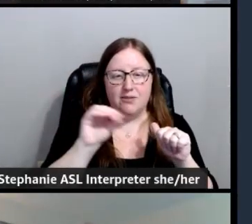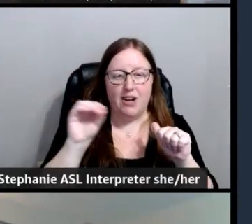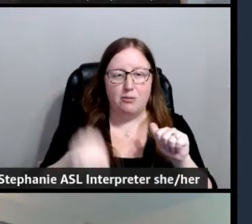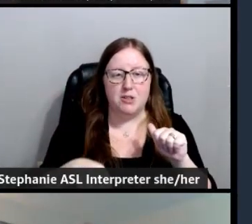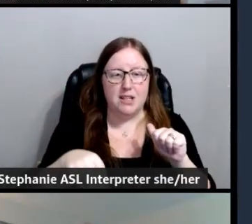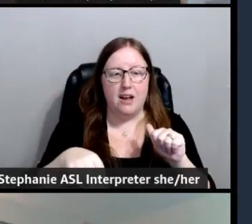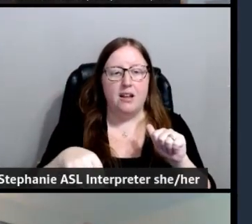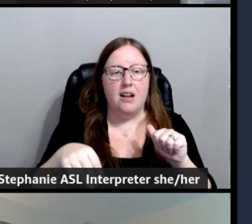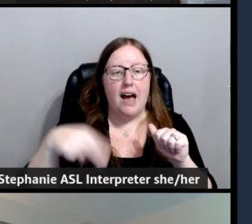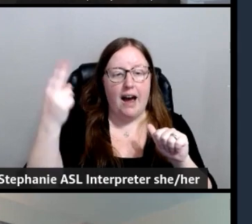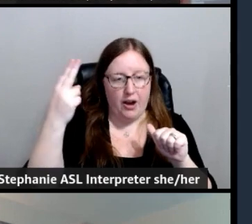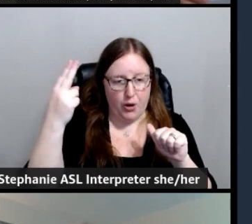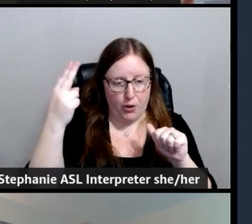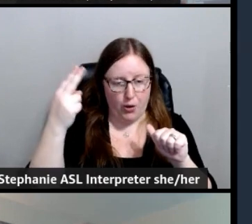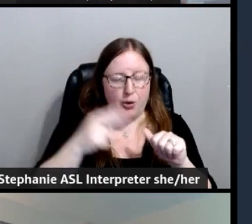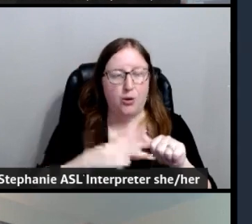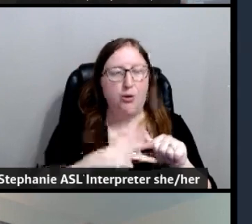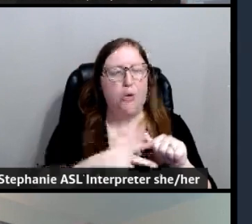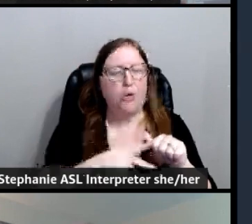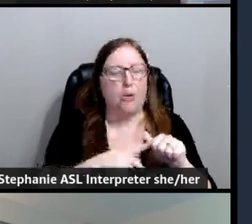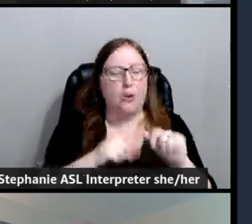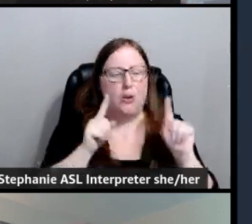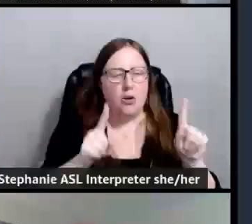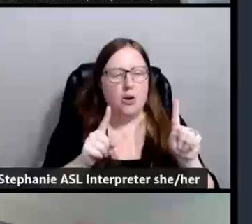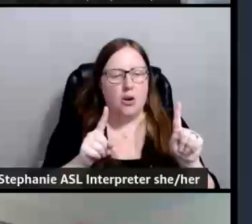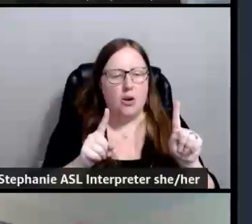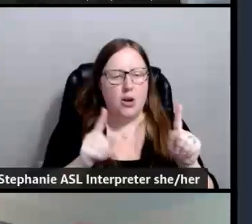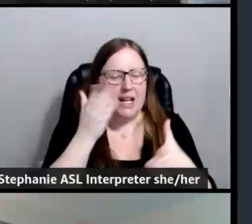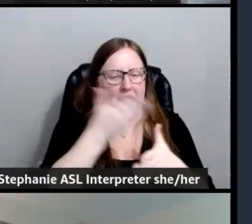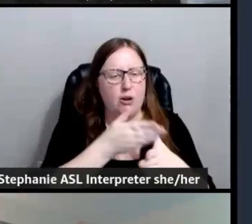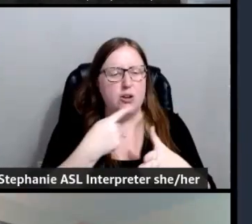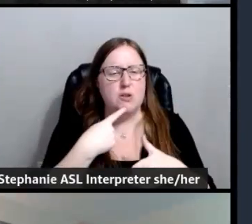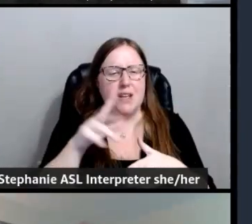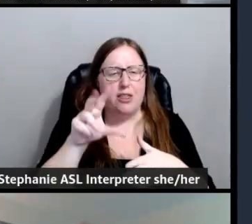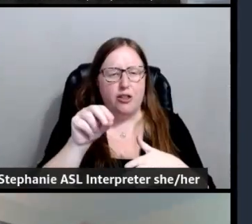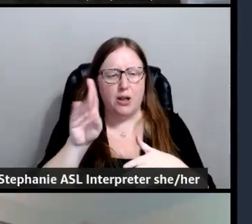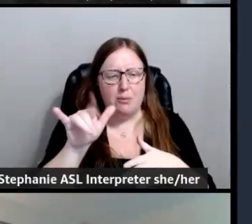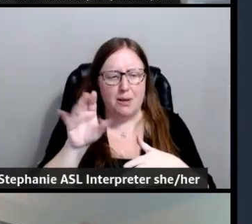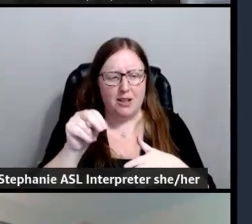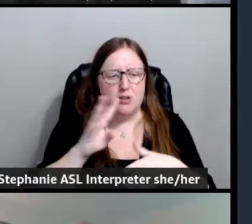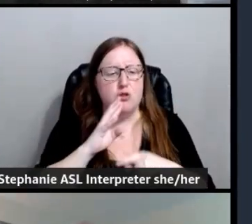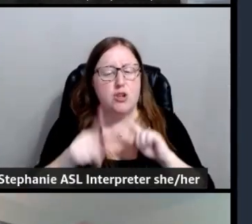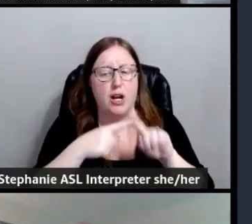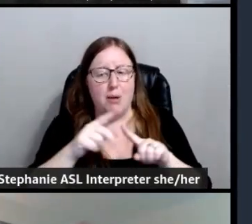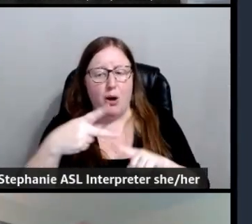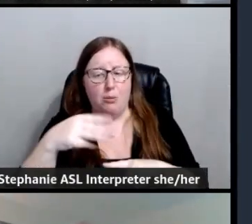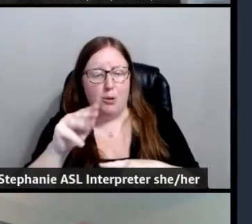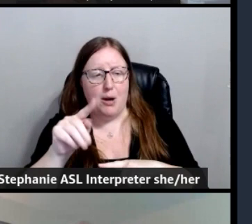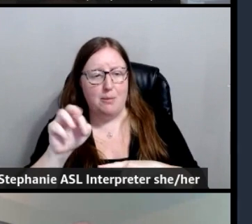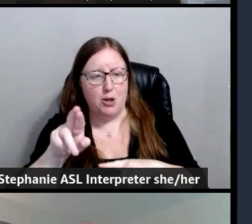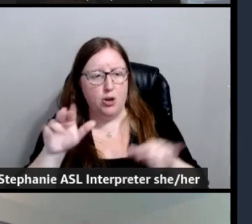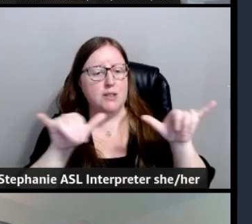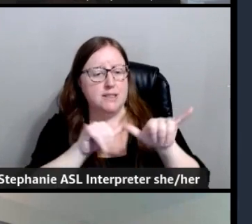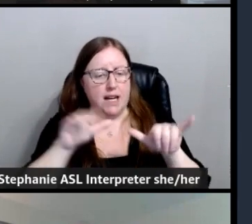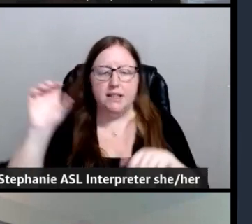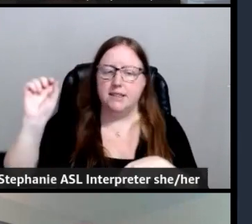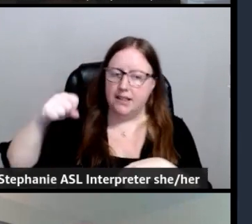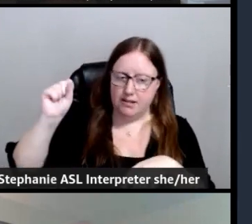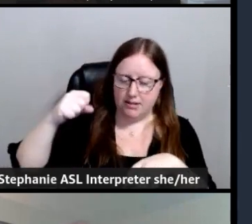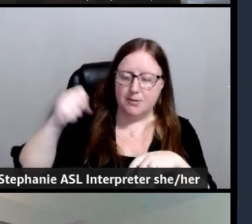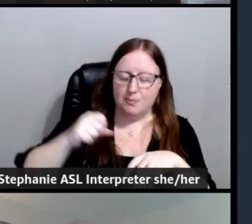throughput when we look at comparable. Can I just go into when you say 30 billion, are you talking about parameter size there? Parameter size, yes. Okay.